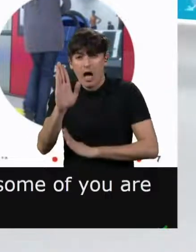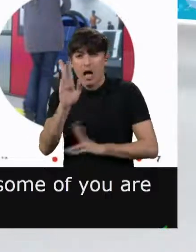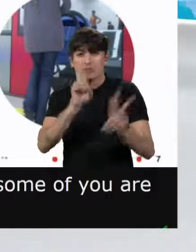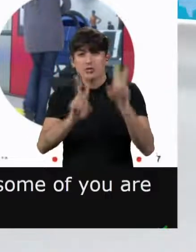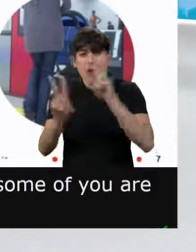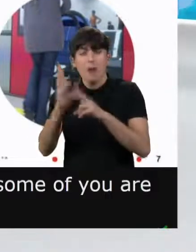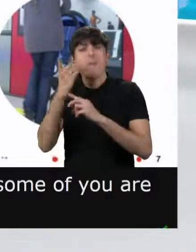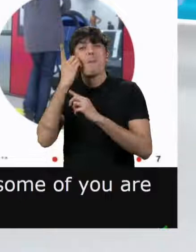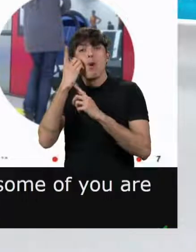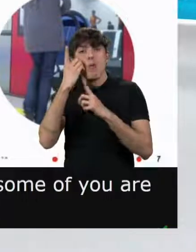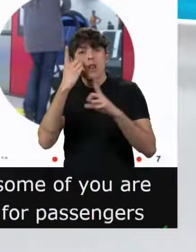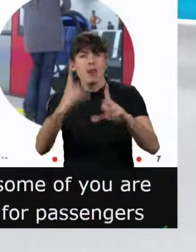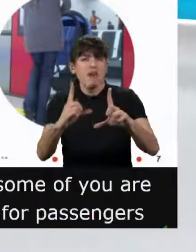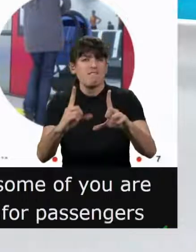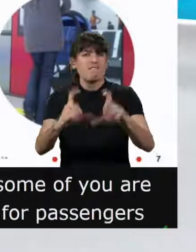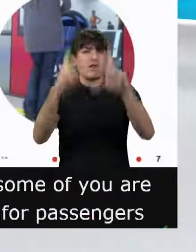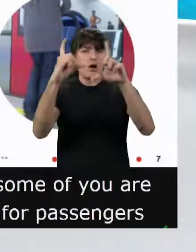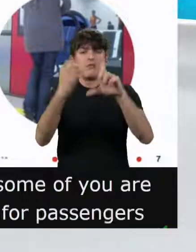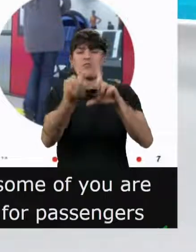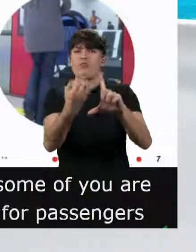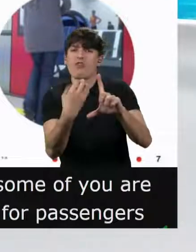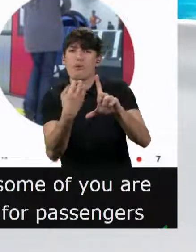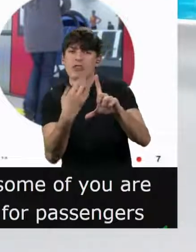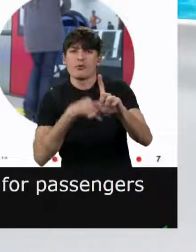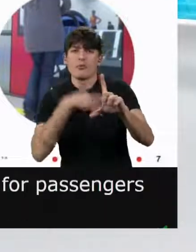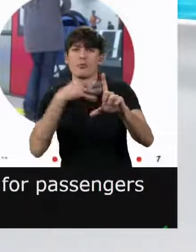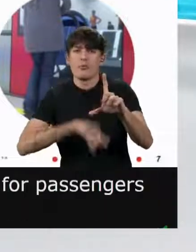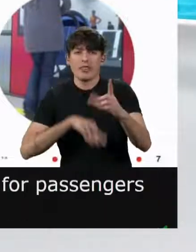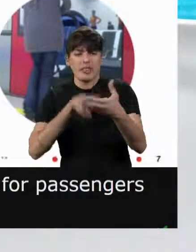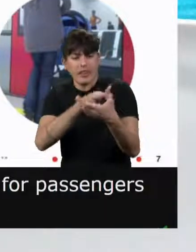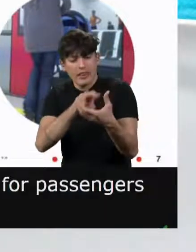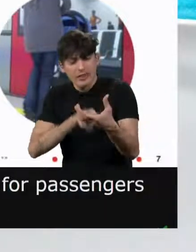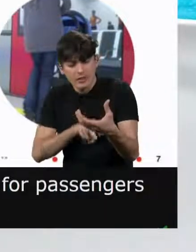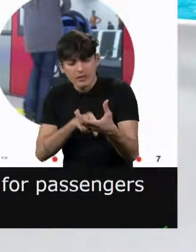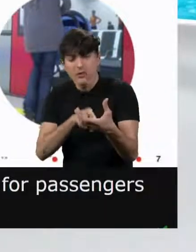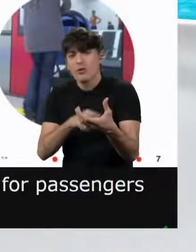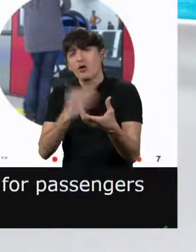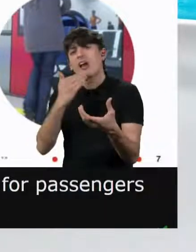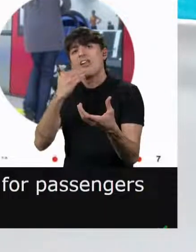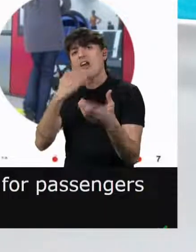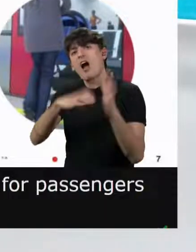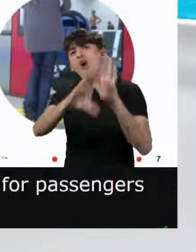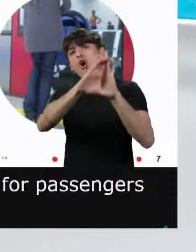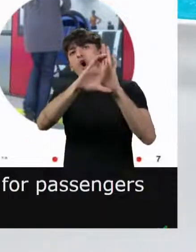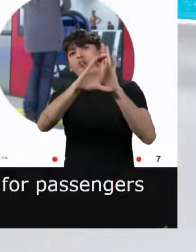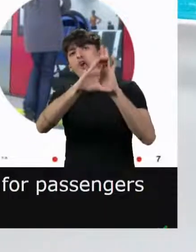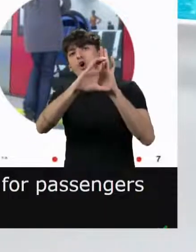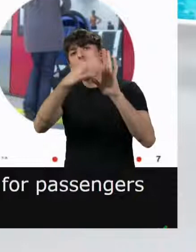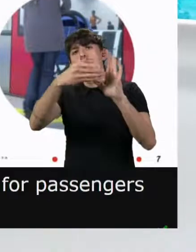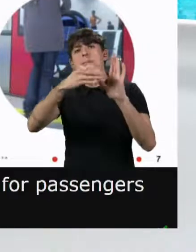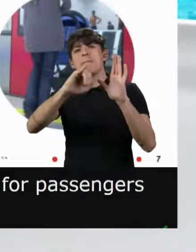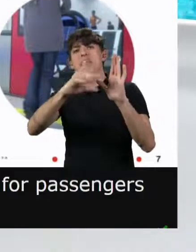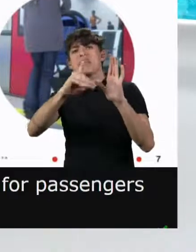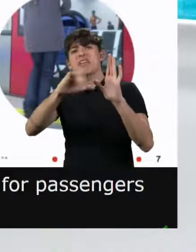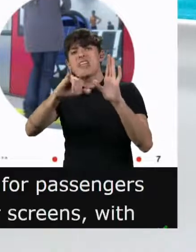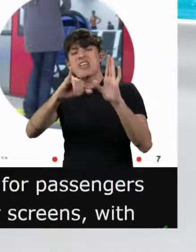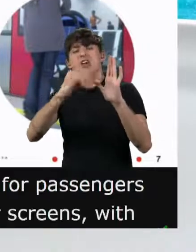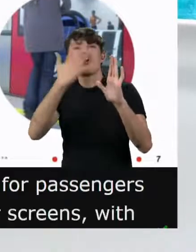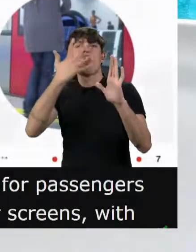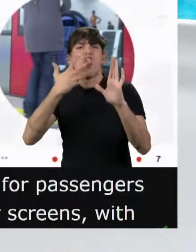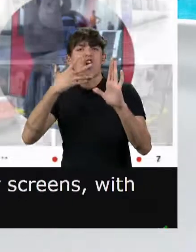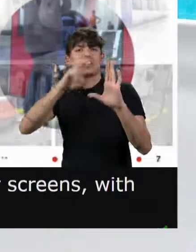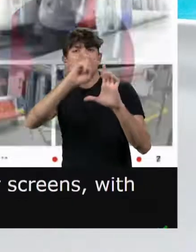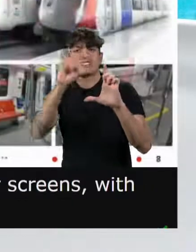people who have a visual disability, with their screens, with their phones, with